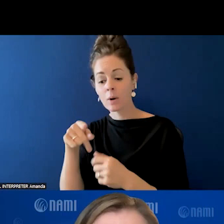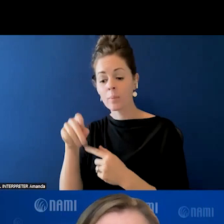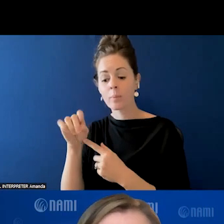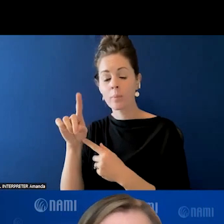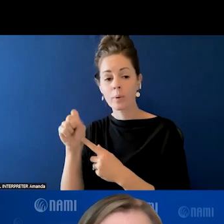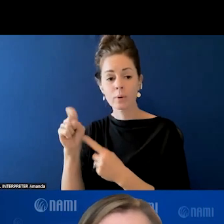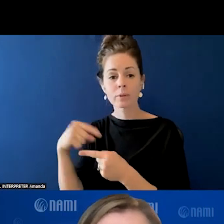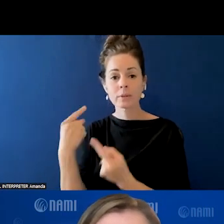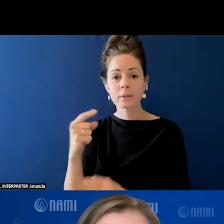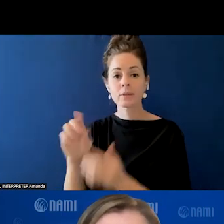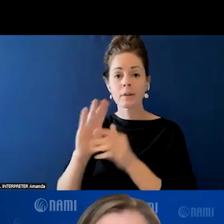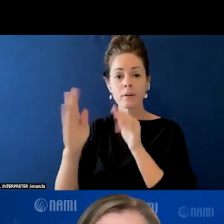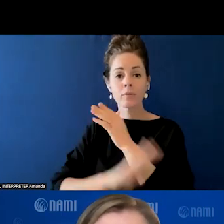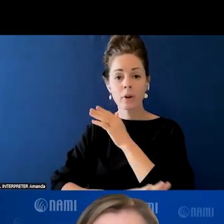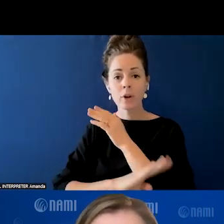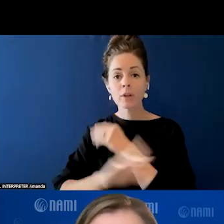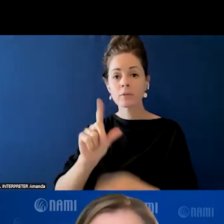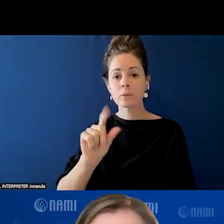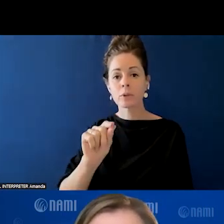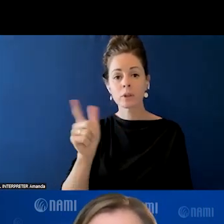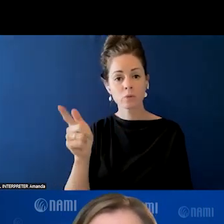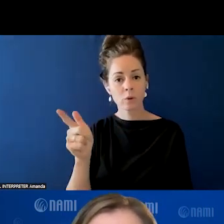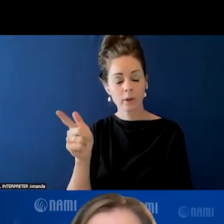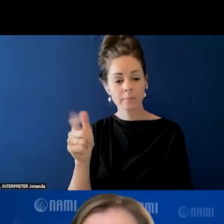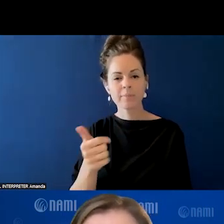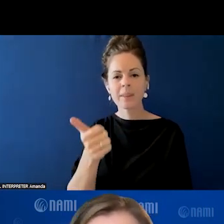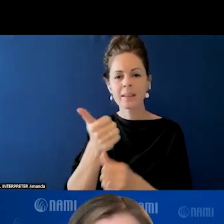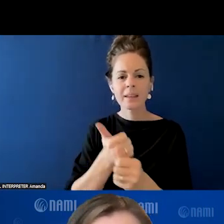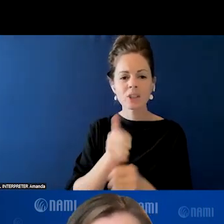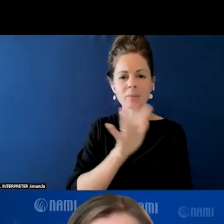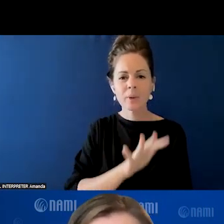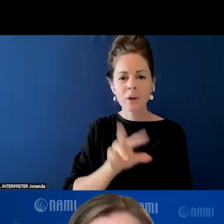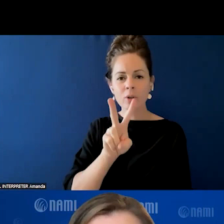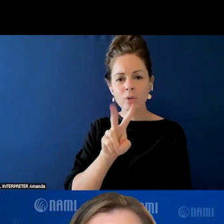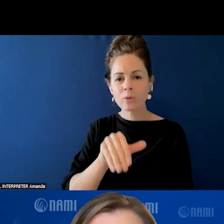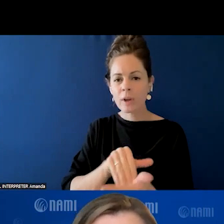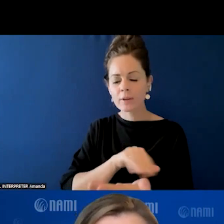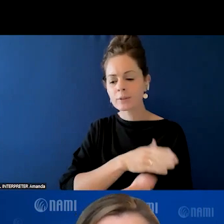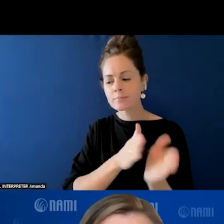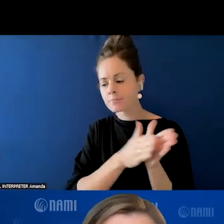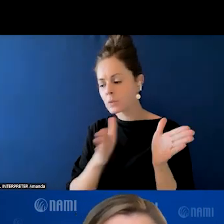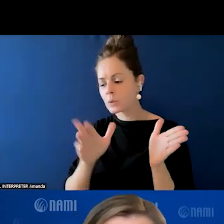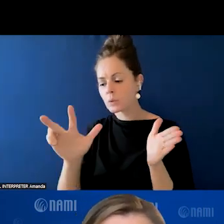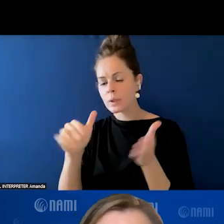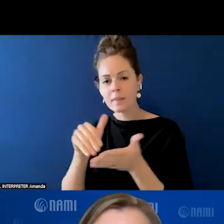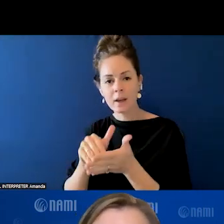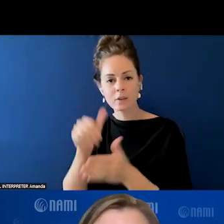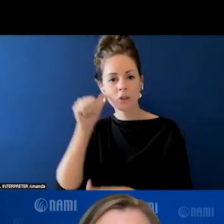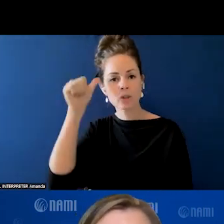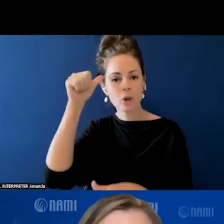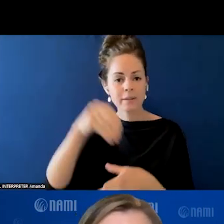2021. Each of them is roughly 2,000 to 3,000 adults in the United